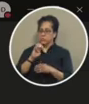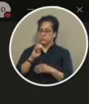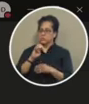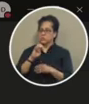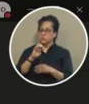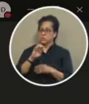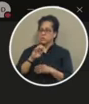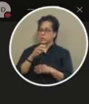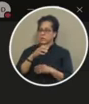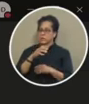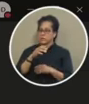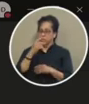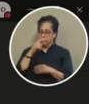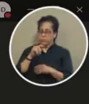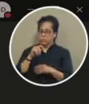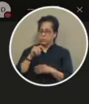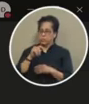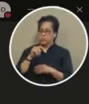$95,406.02.